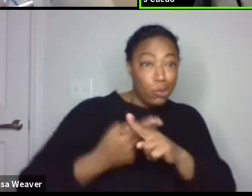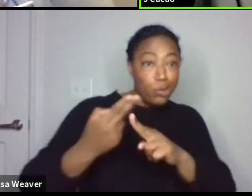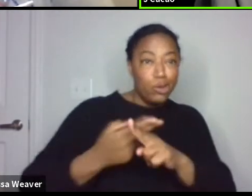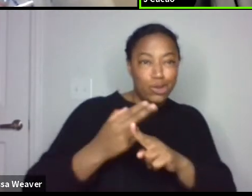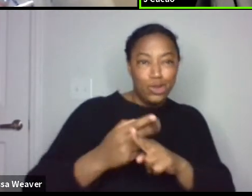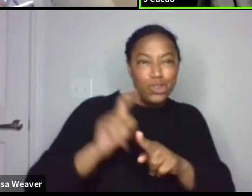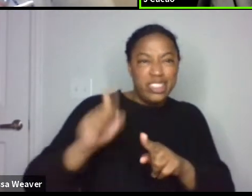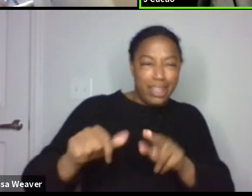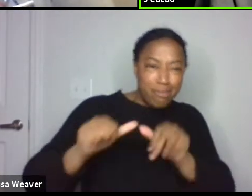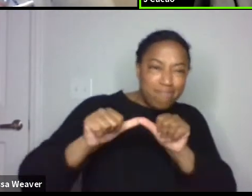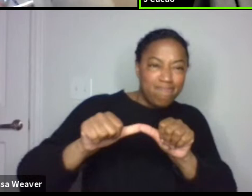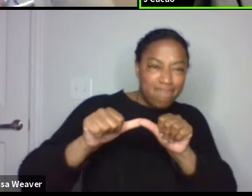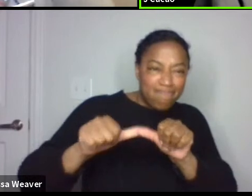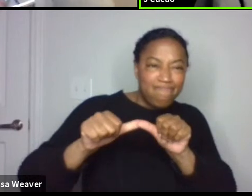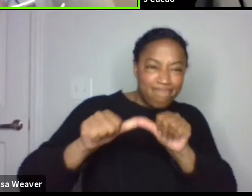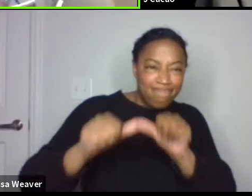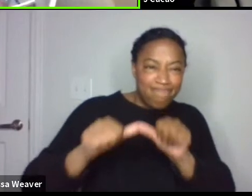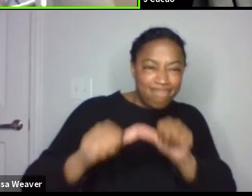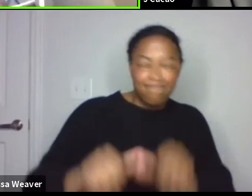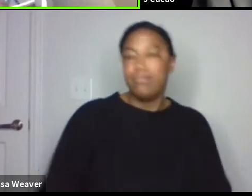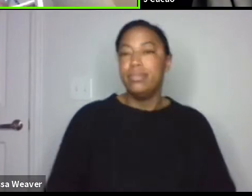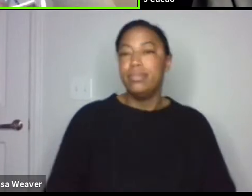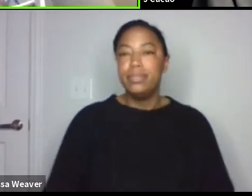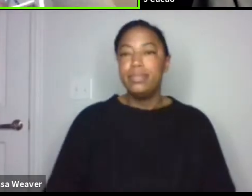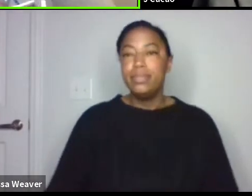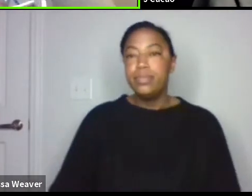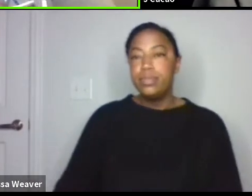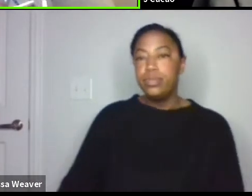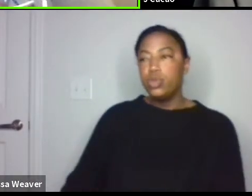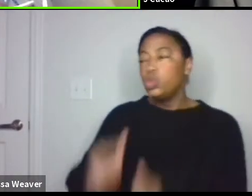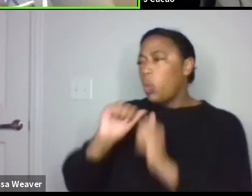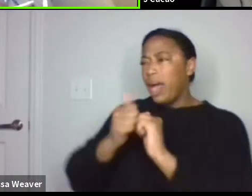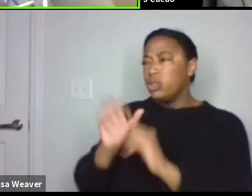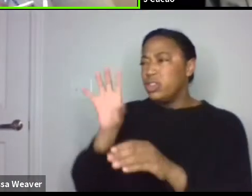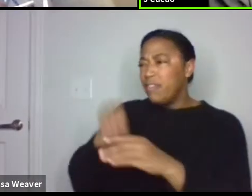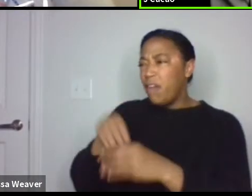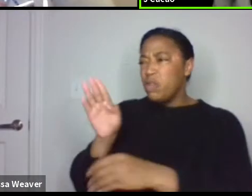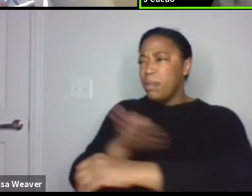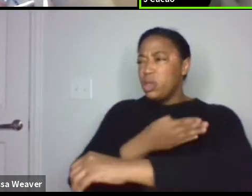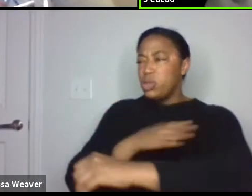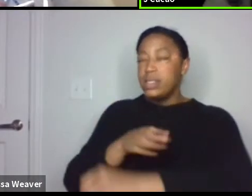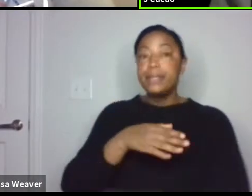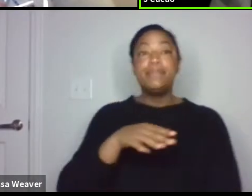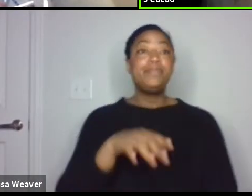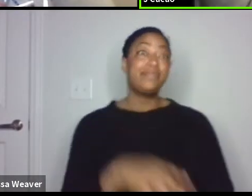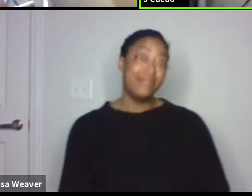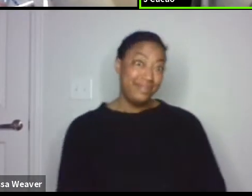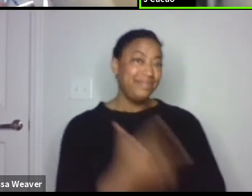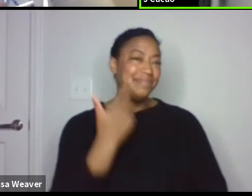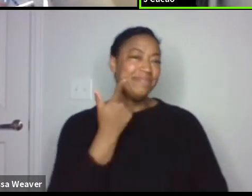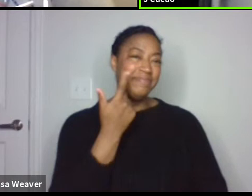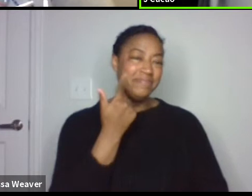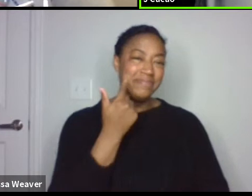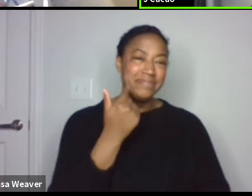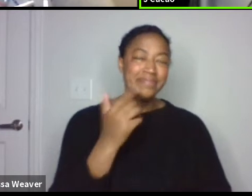with them. So how did you get involved with music? Well, I've